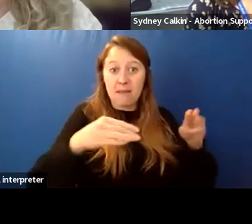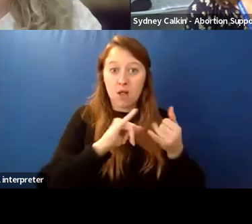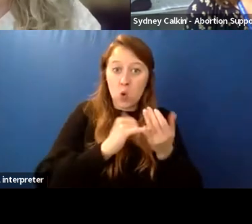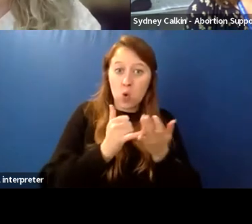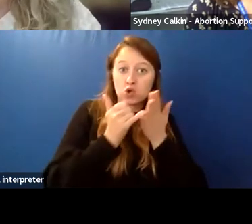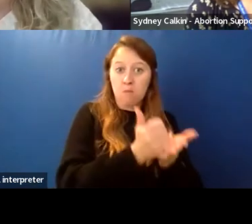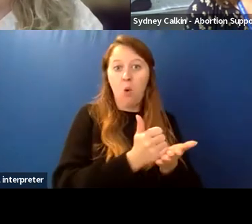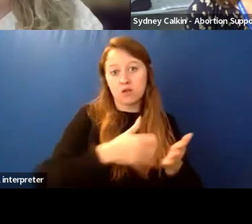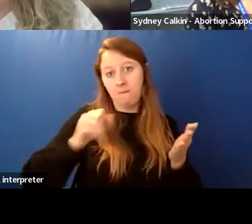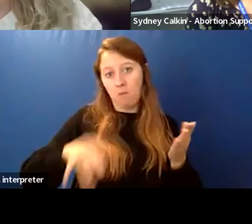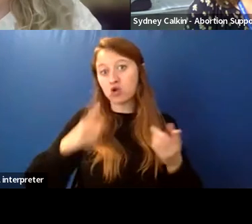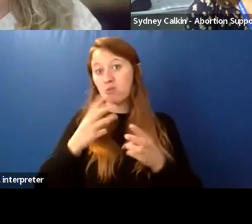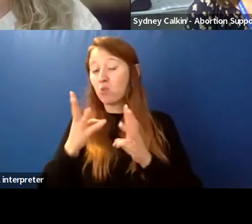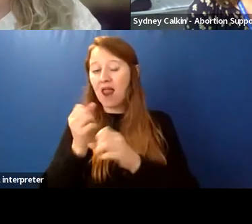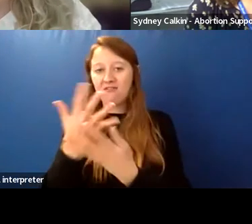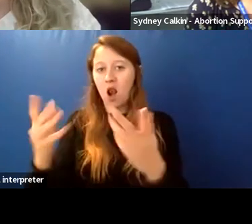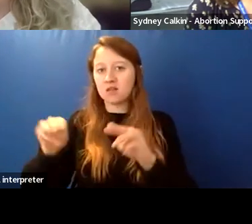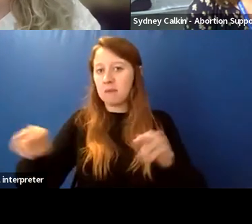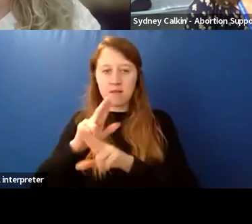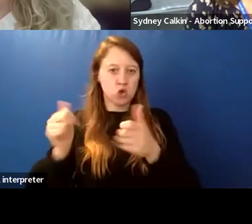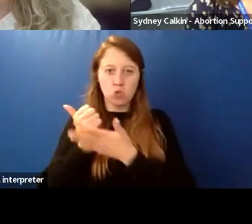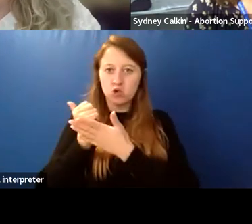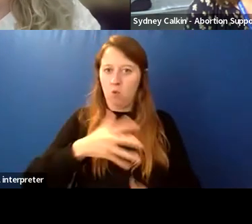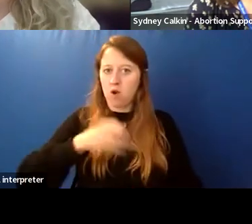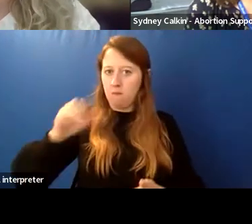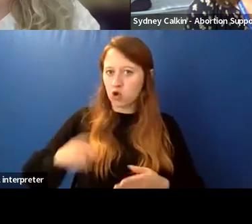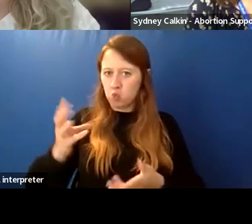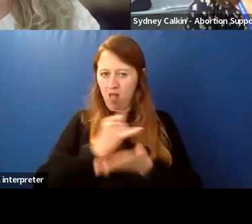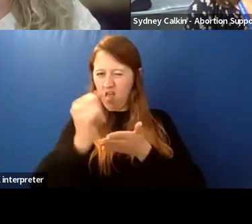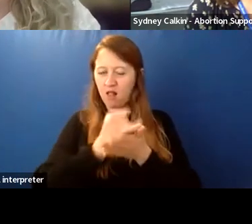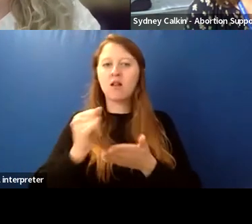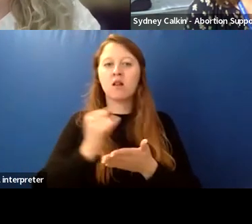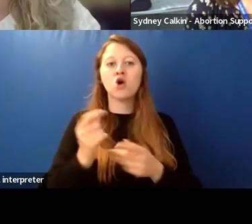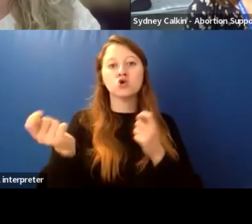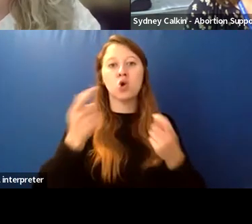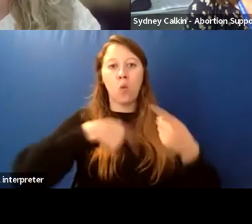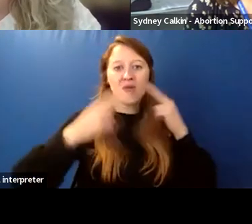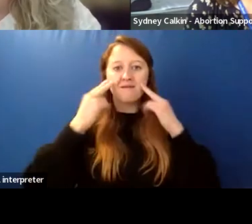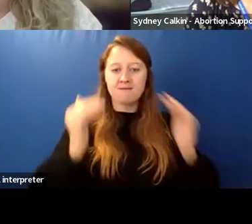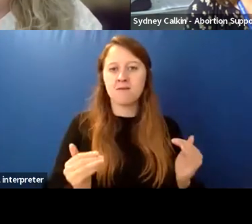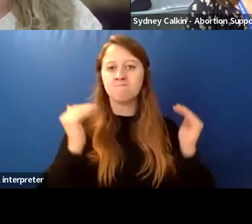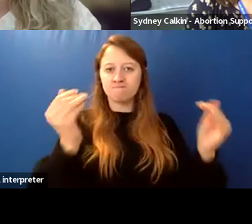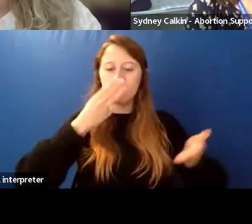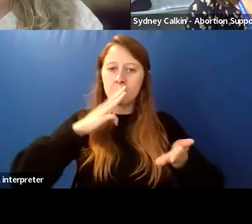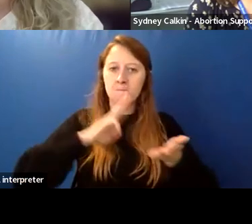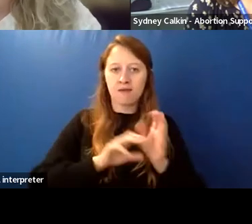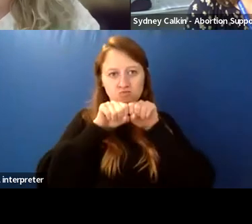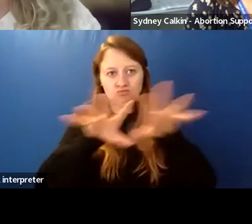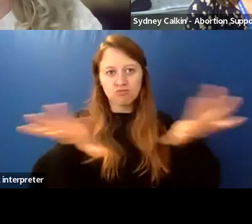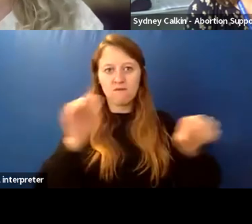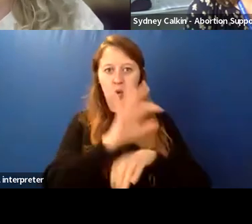abortion access come together and have our voices heard to send a strong message to government that these changes need to be made